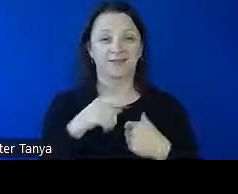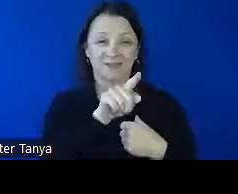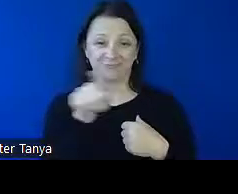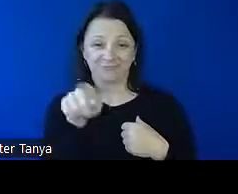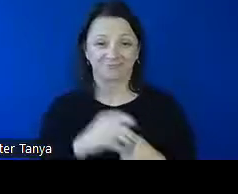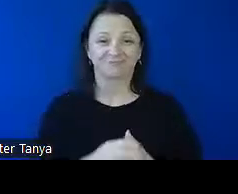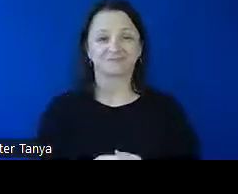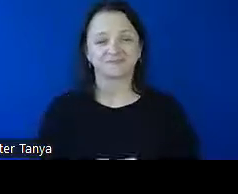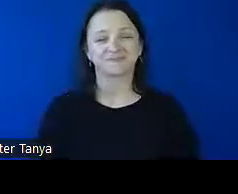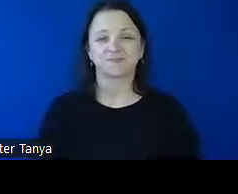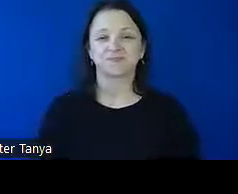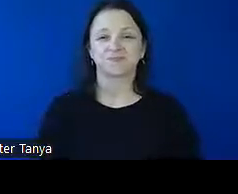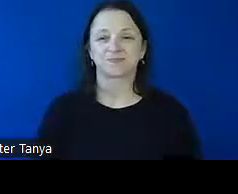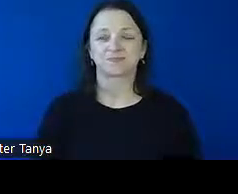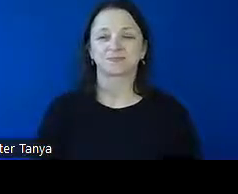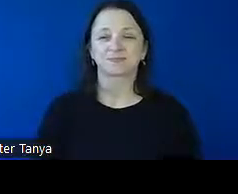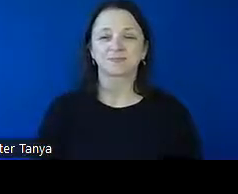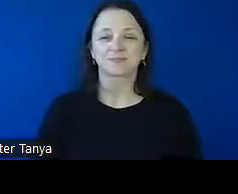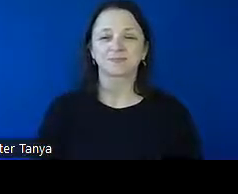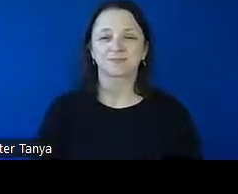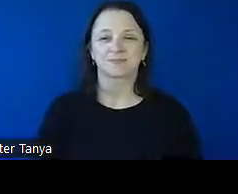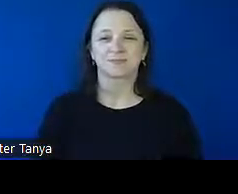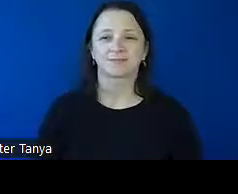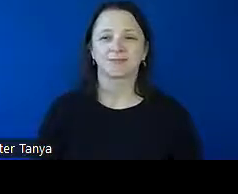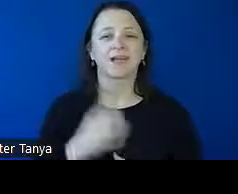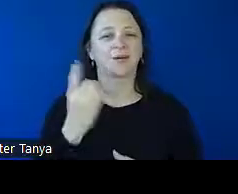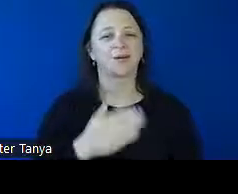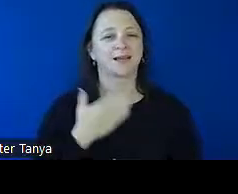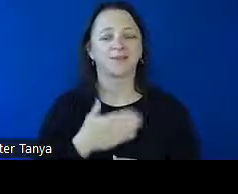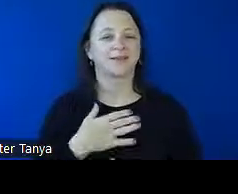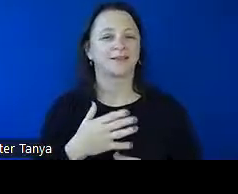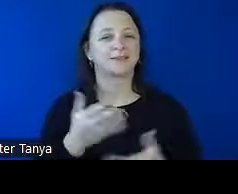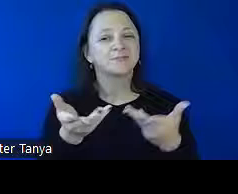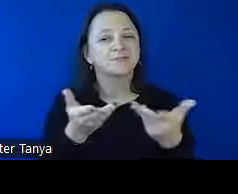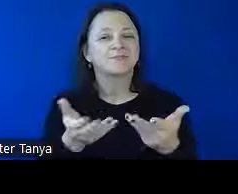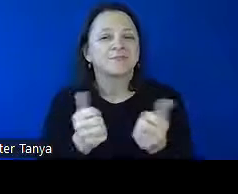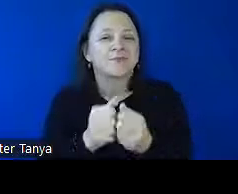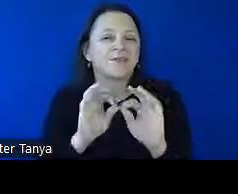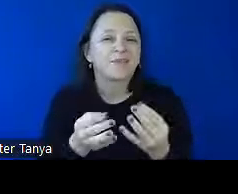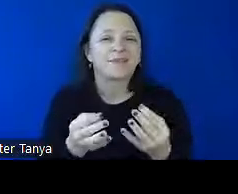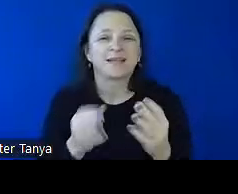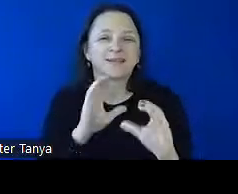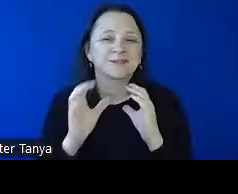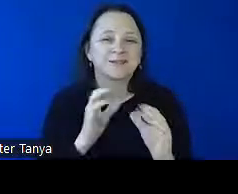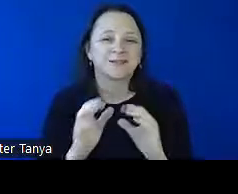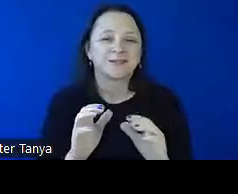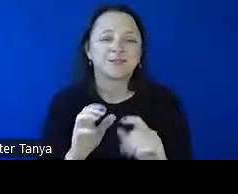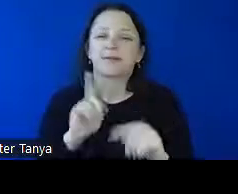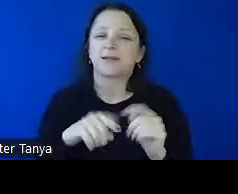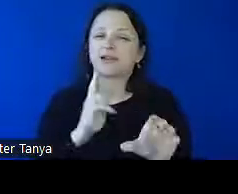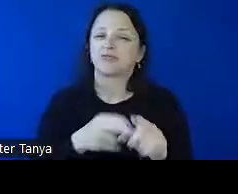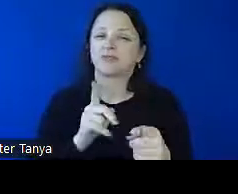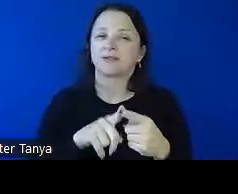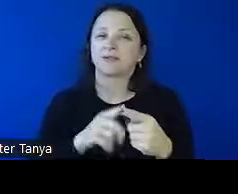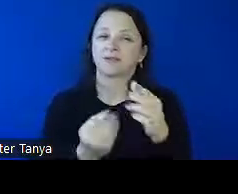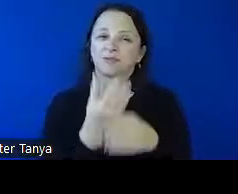contact information for our study coordinator, and we'll always be happy to talk with families about it, although we won't be able to enroll until later this